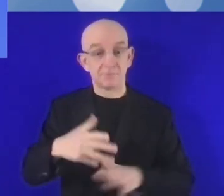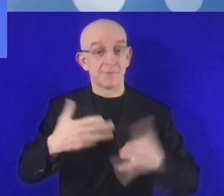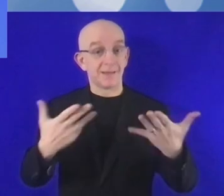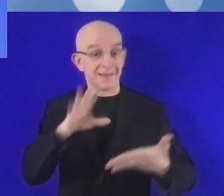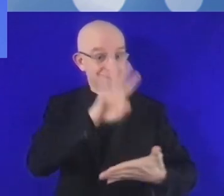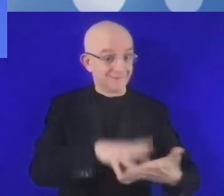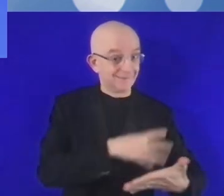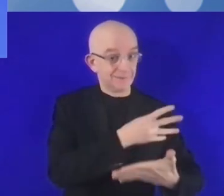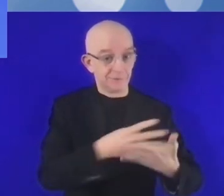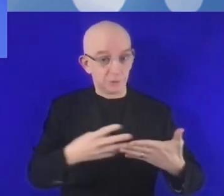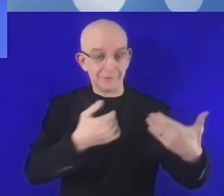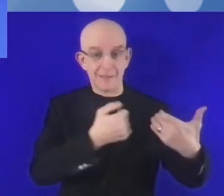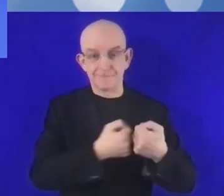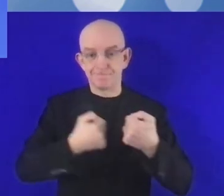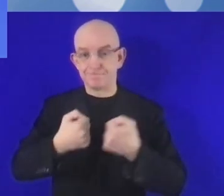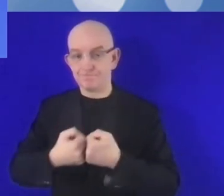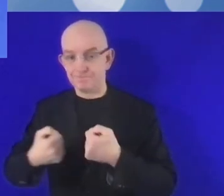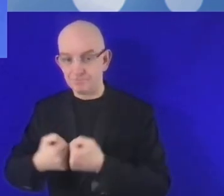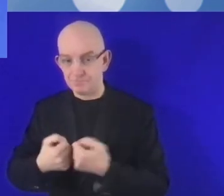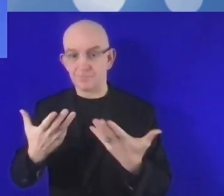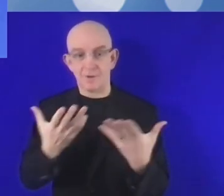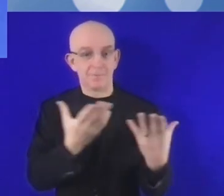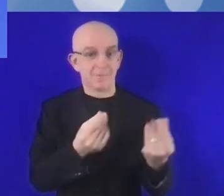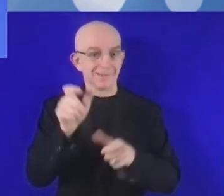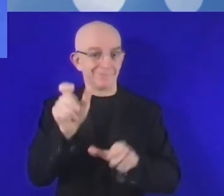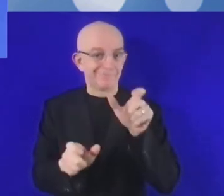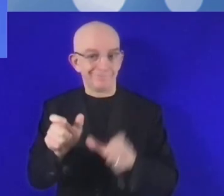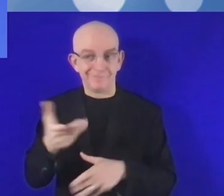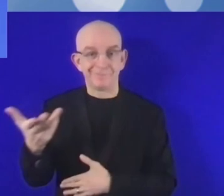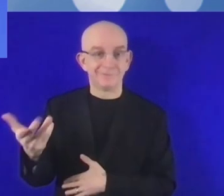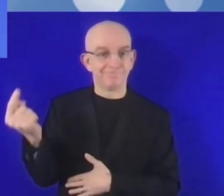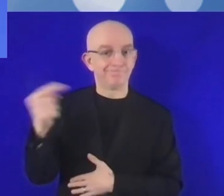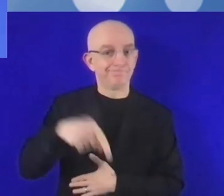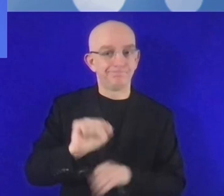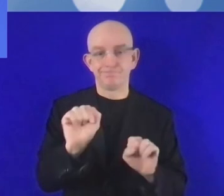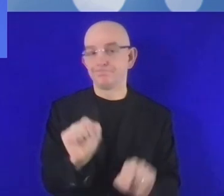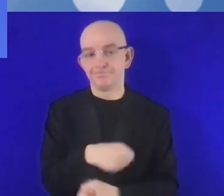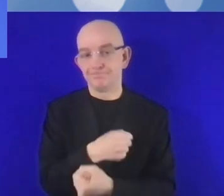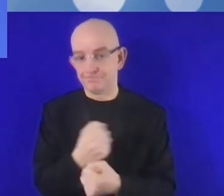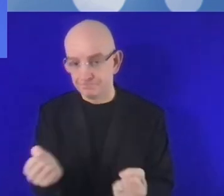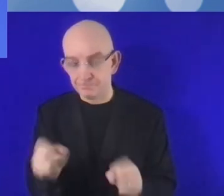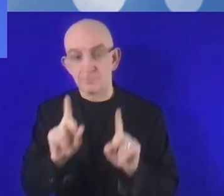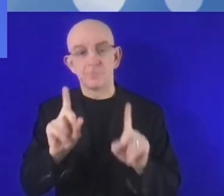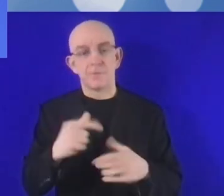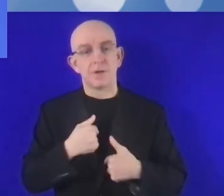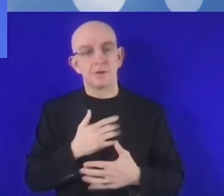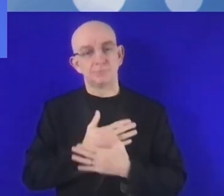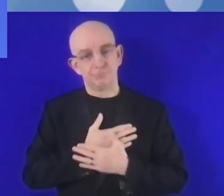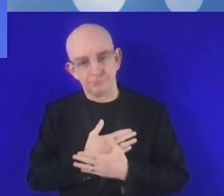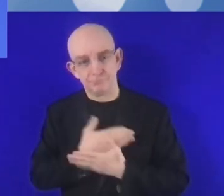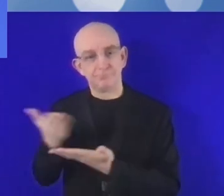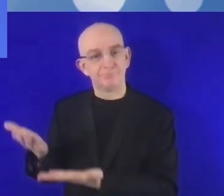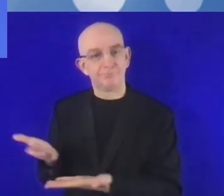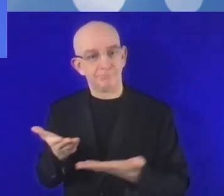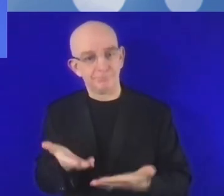person, but we have the honor to hear his address delivered from UN headquarters in New York. Now,